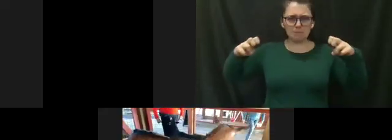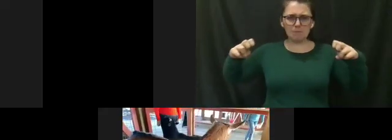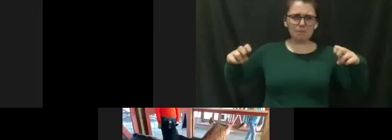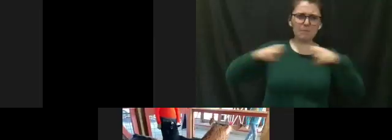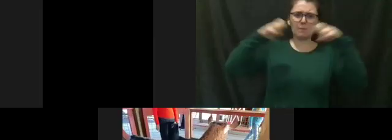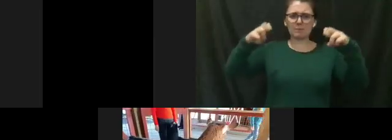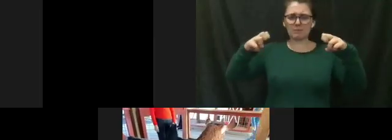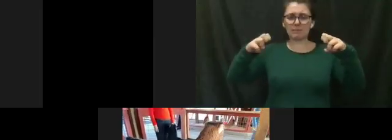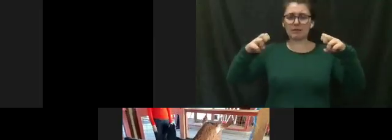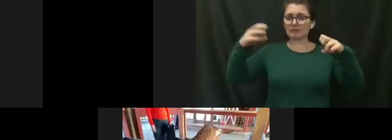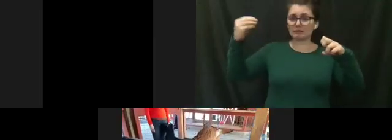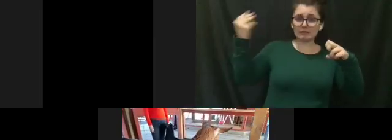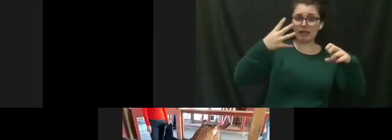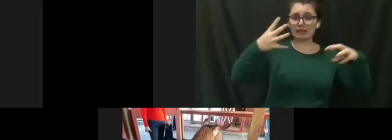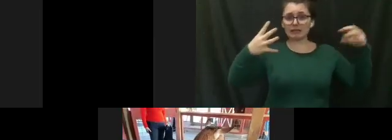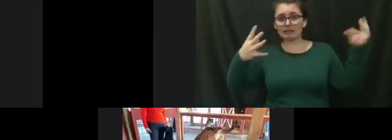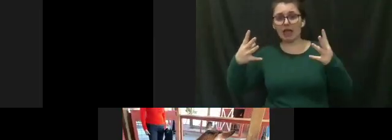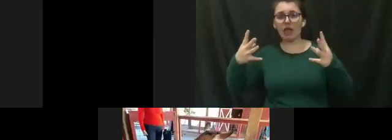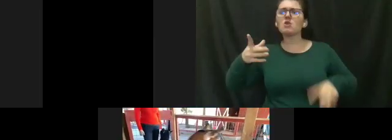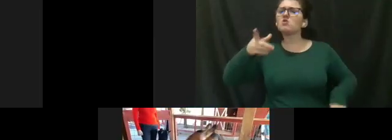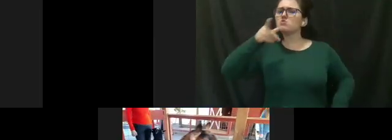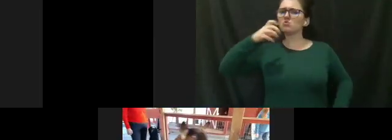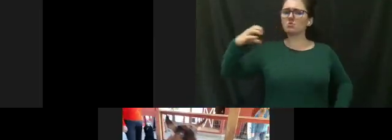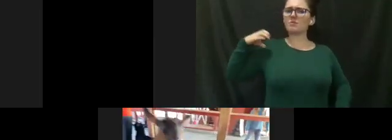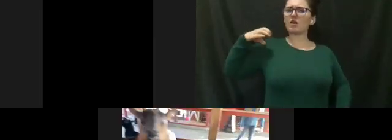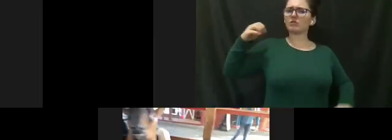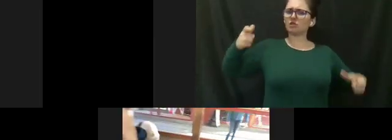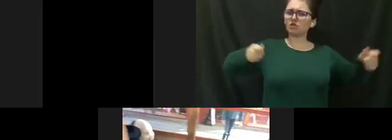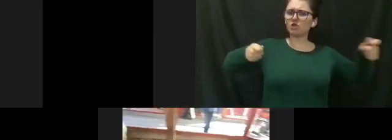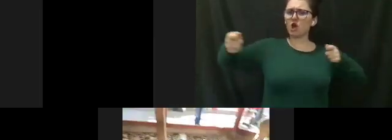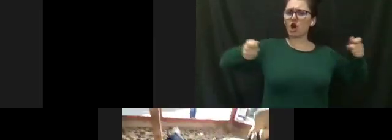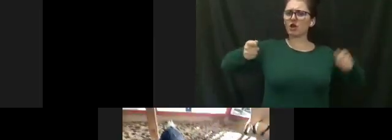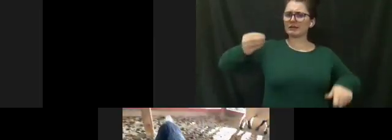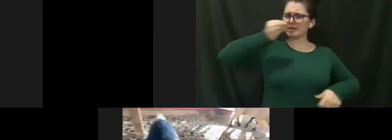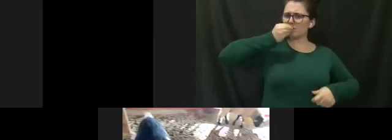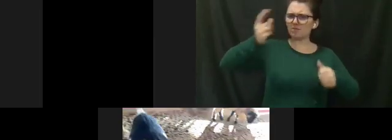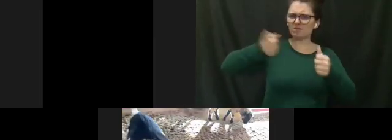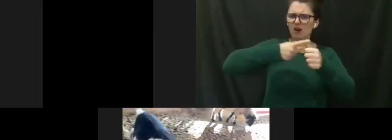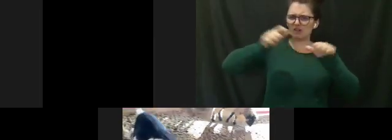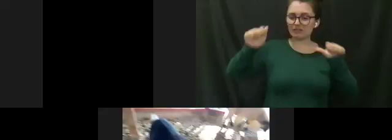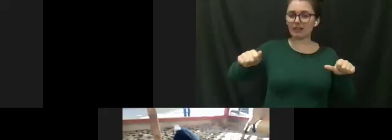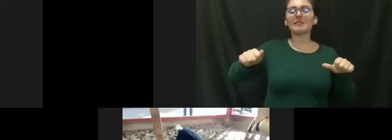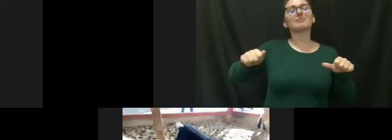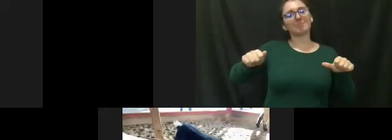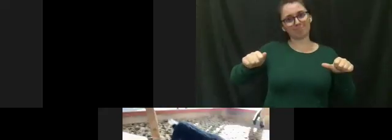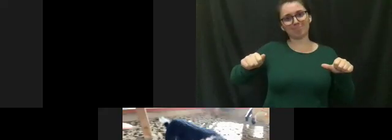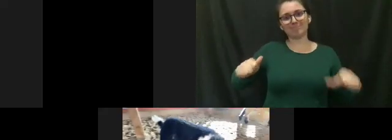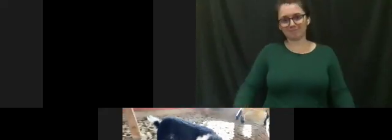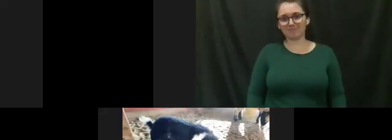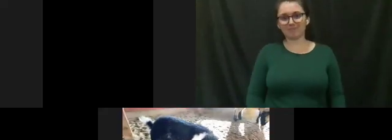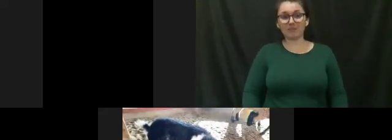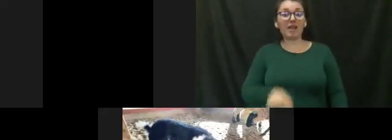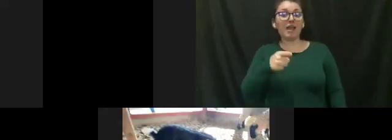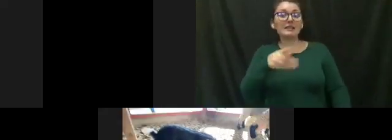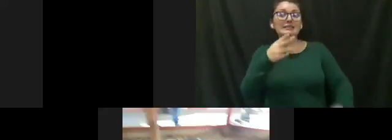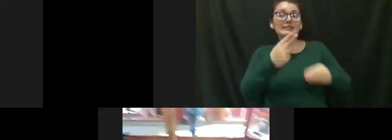other know who's the boss, who's in charge, and who gets to eat first. Over here, we've got Boots and